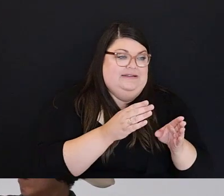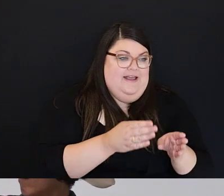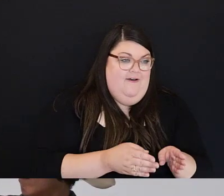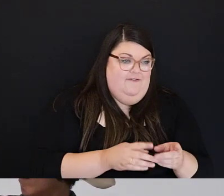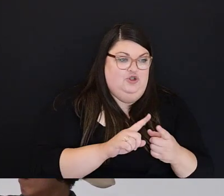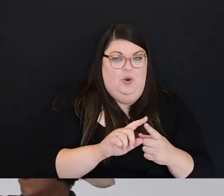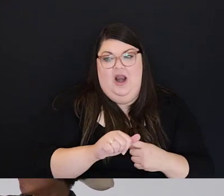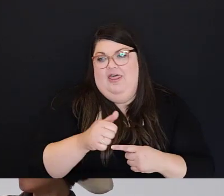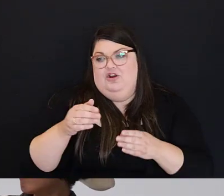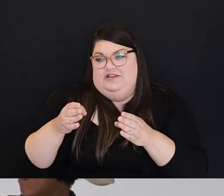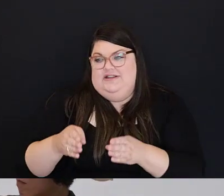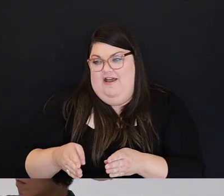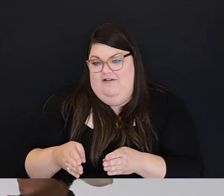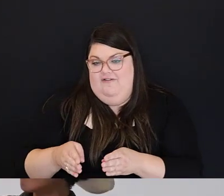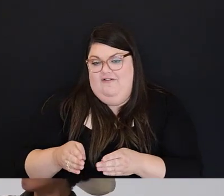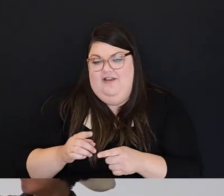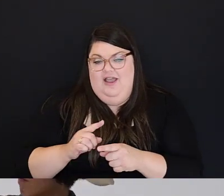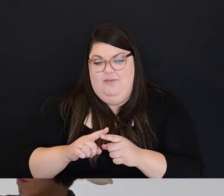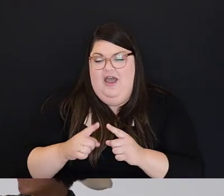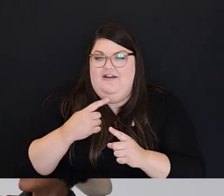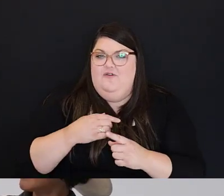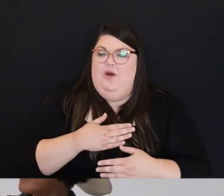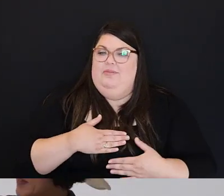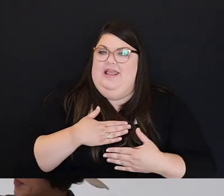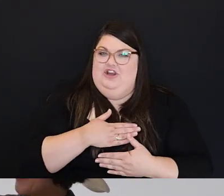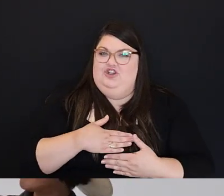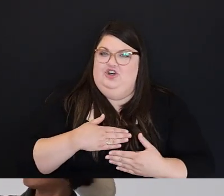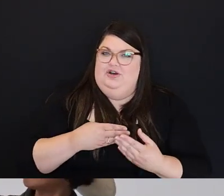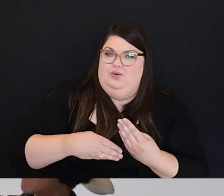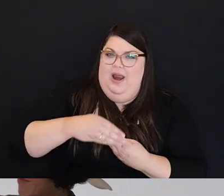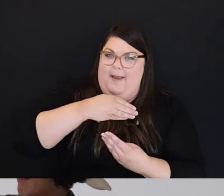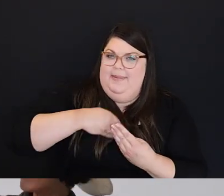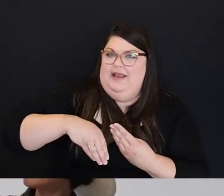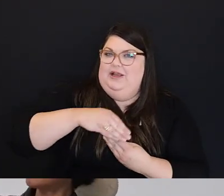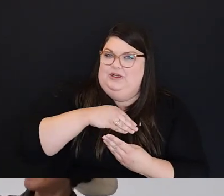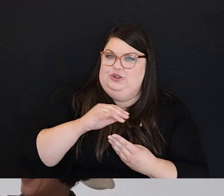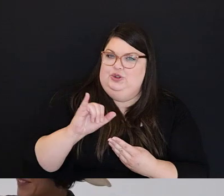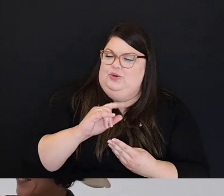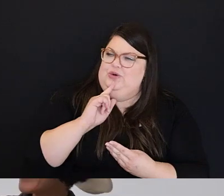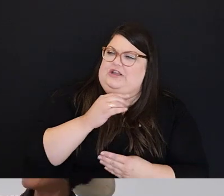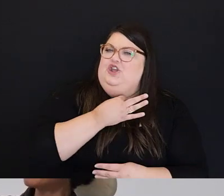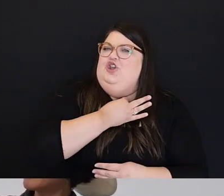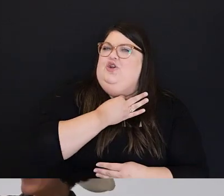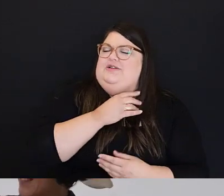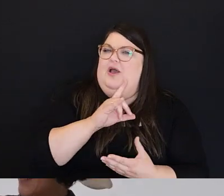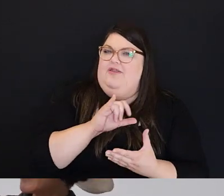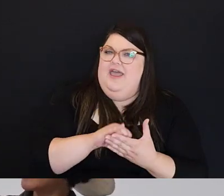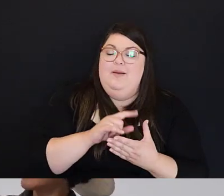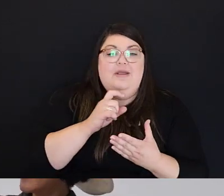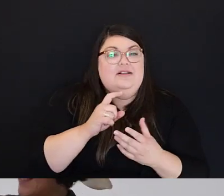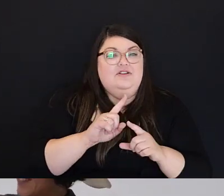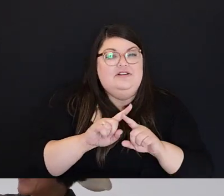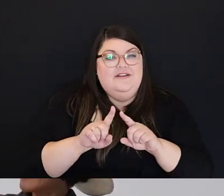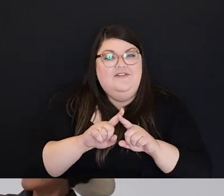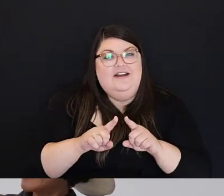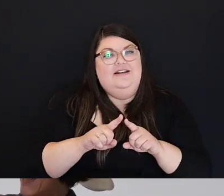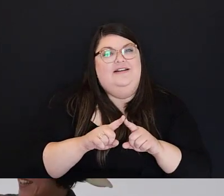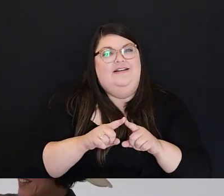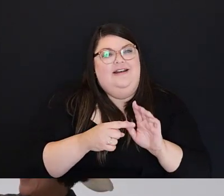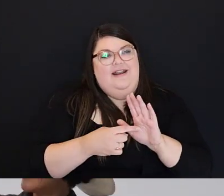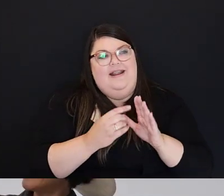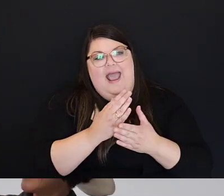for pleasure in that wrapping too, that I found myself really curious about, because there are all those aspects of